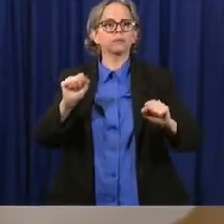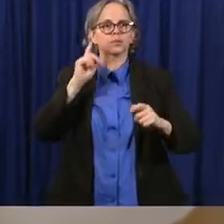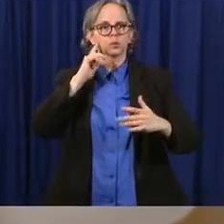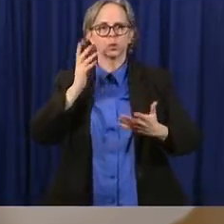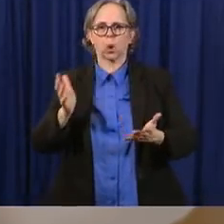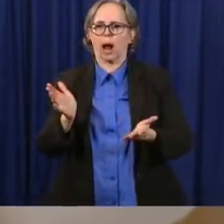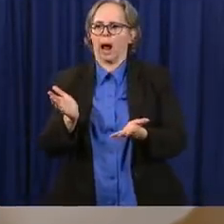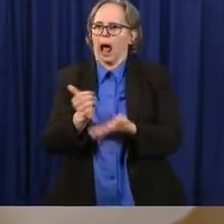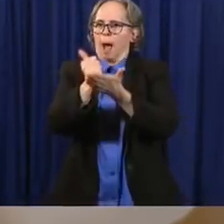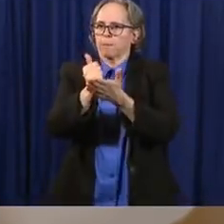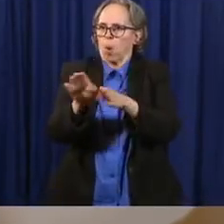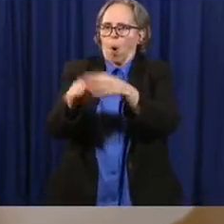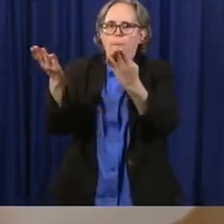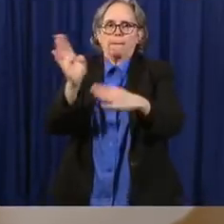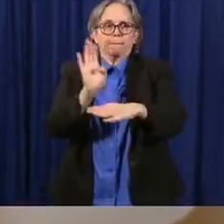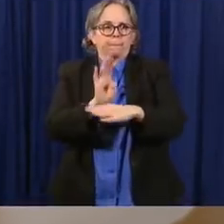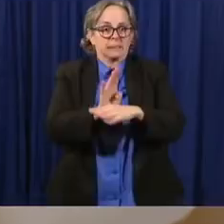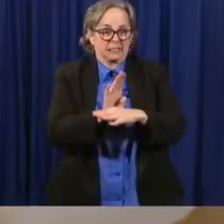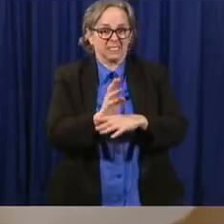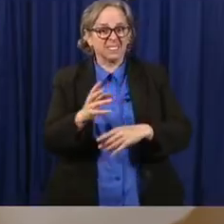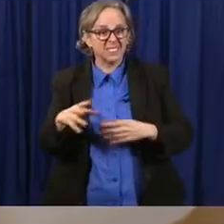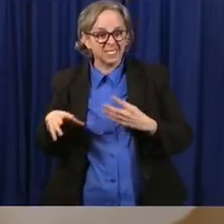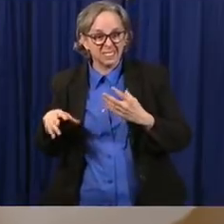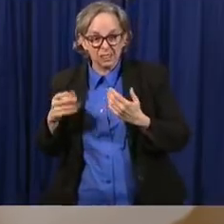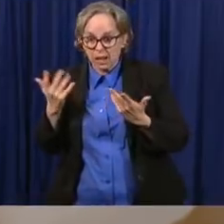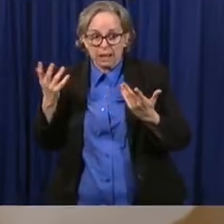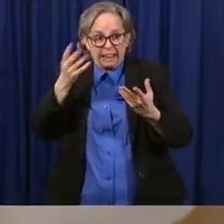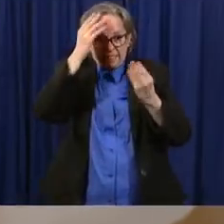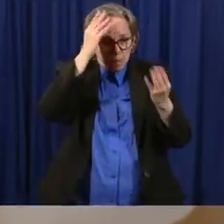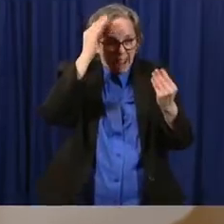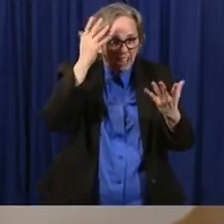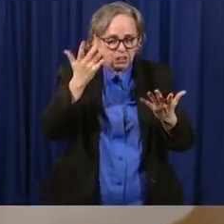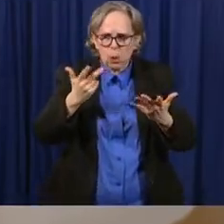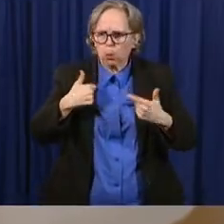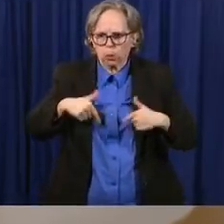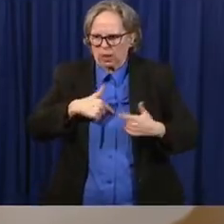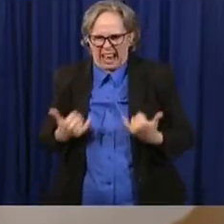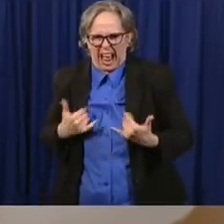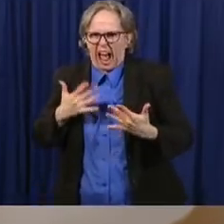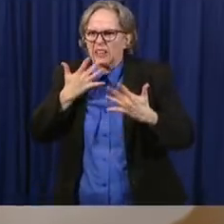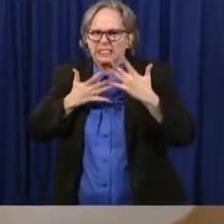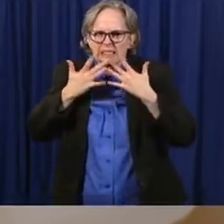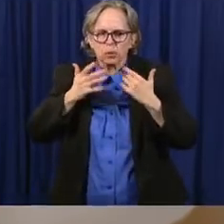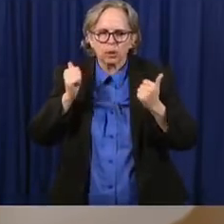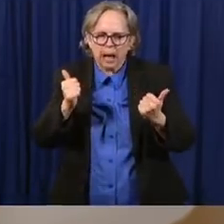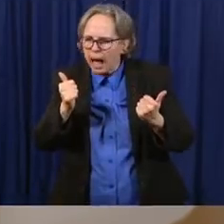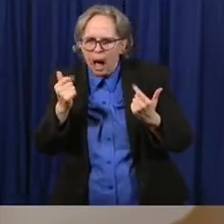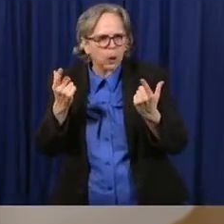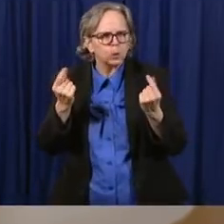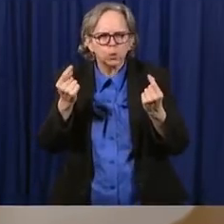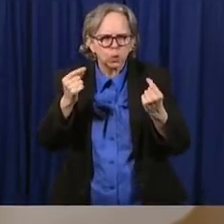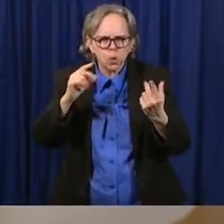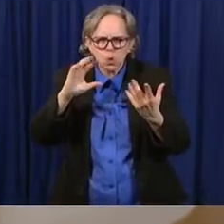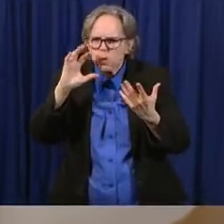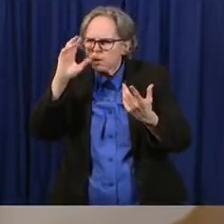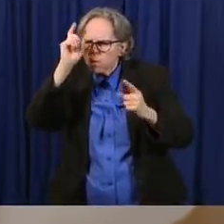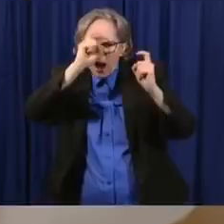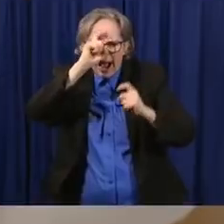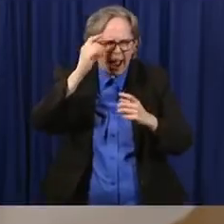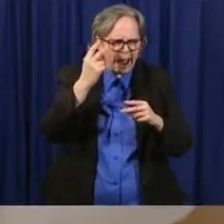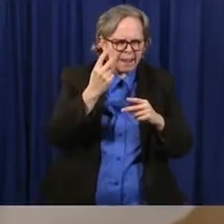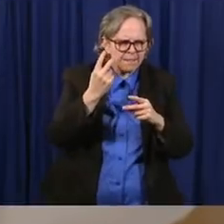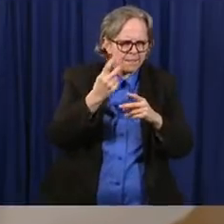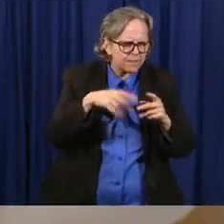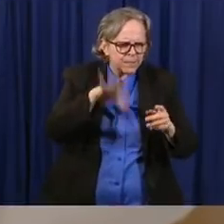limited resources for a better public health response. So again, the way we are going to report this data is going to